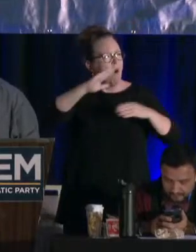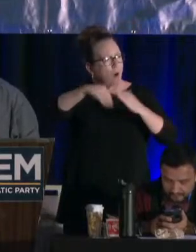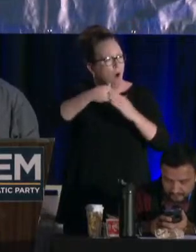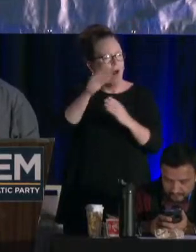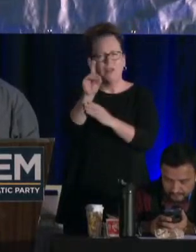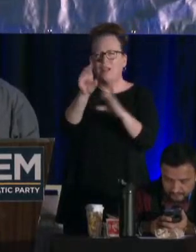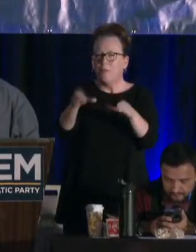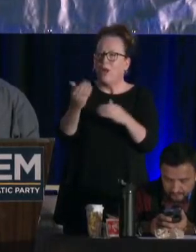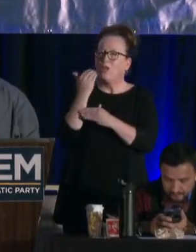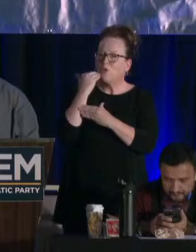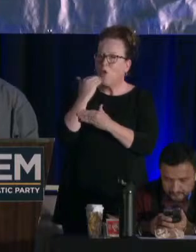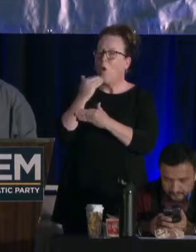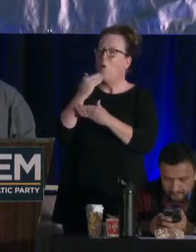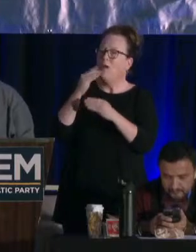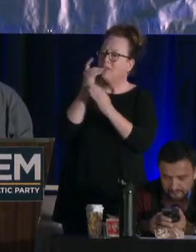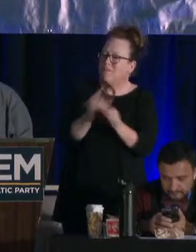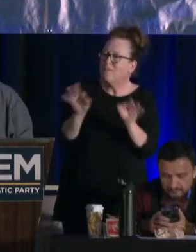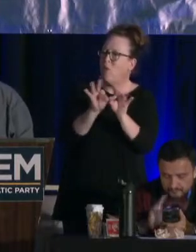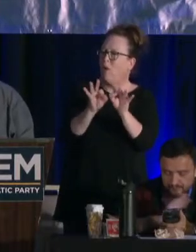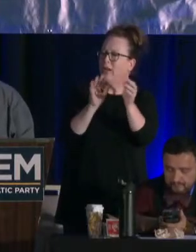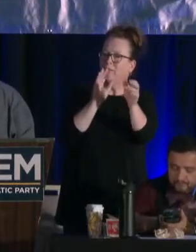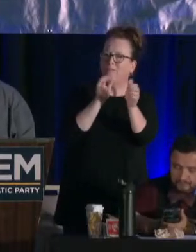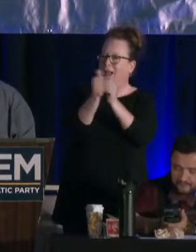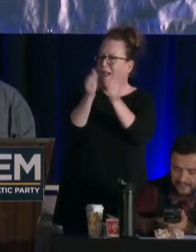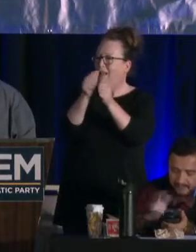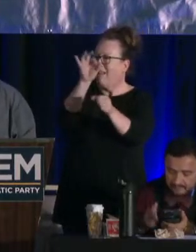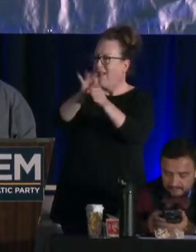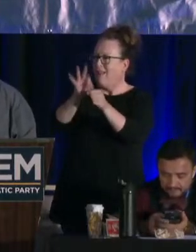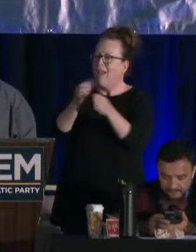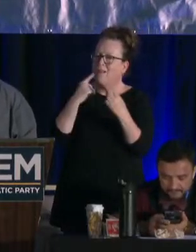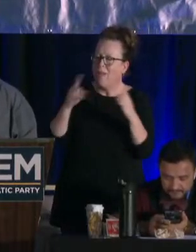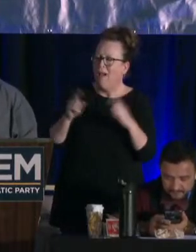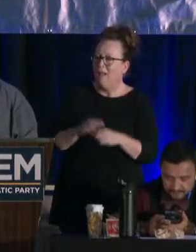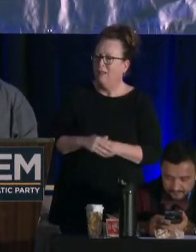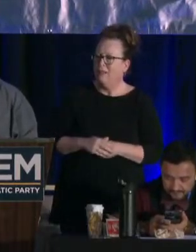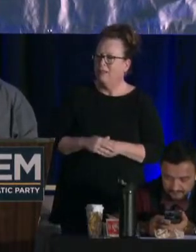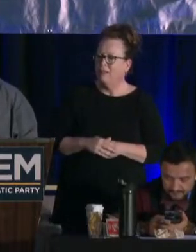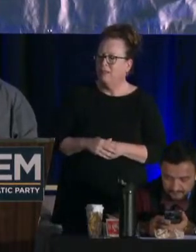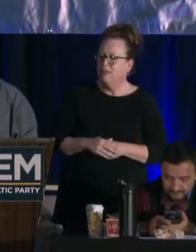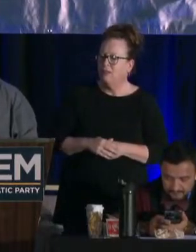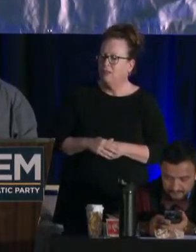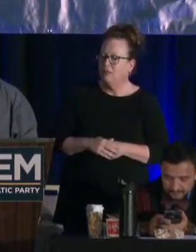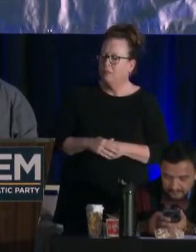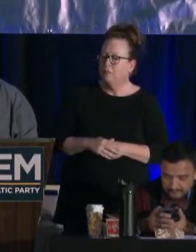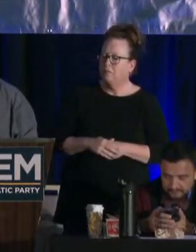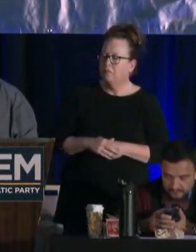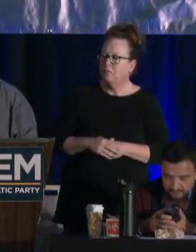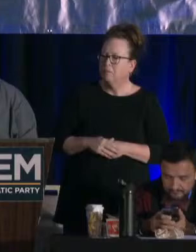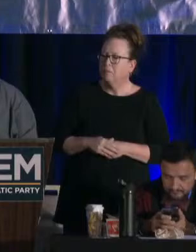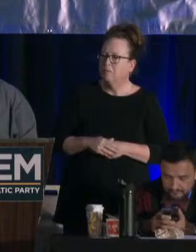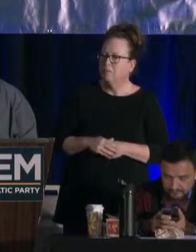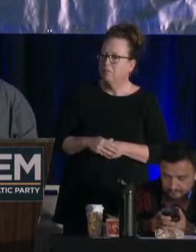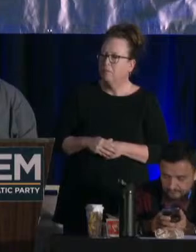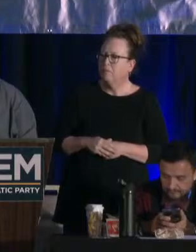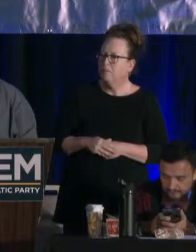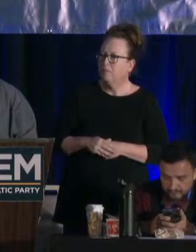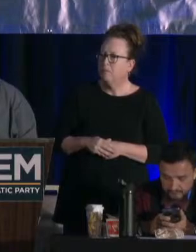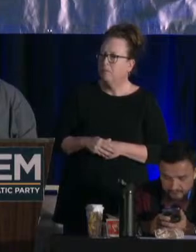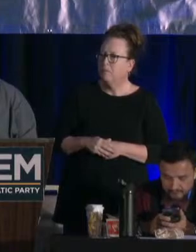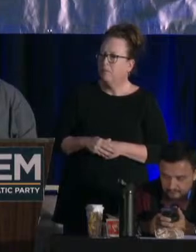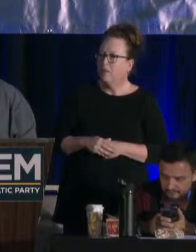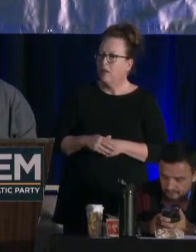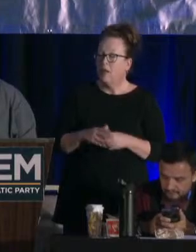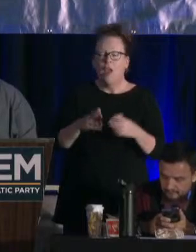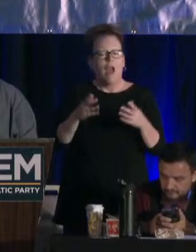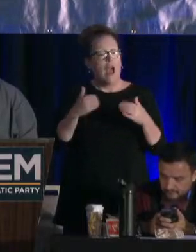the ballot in November. And this weekend, we heard inspiring updates